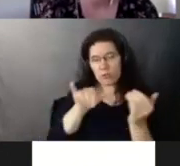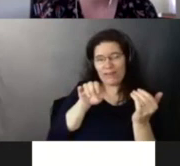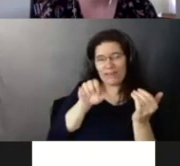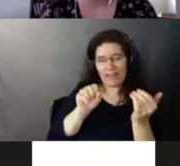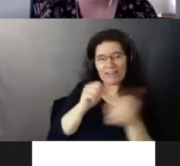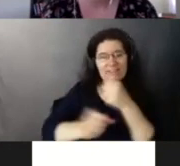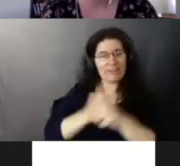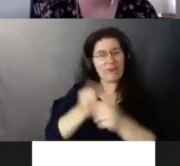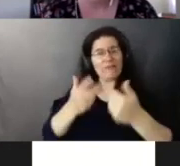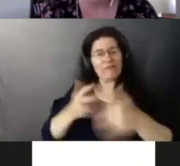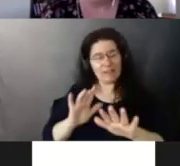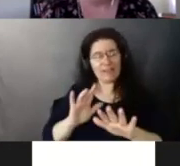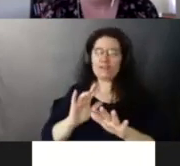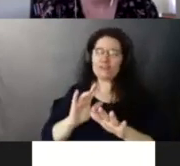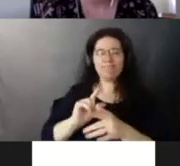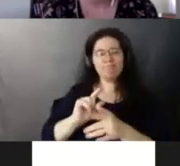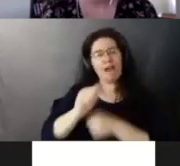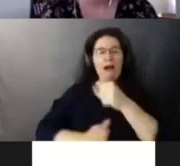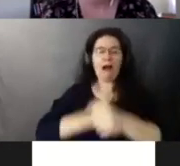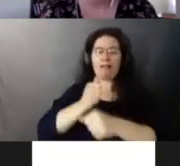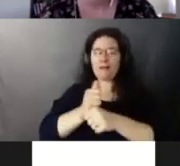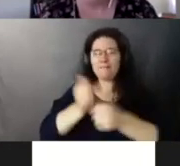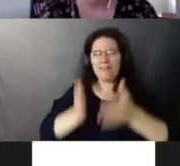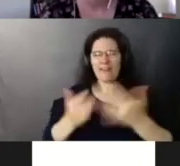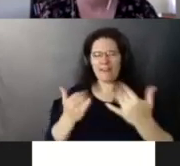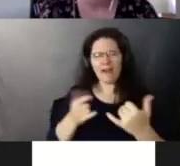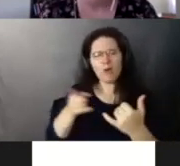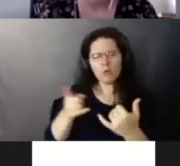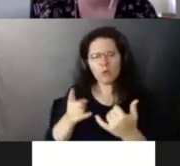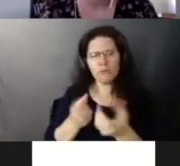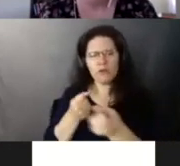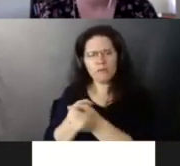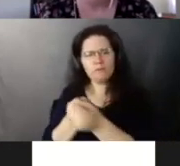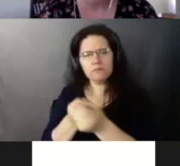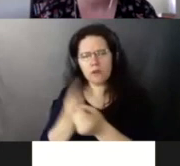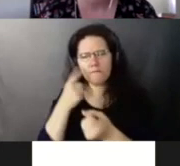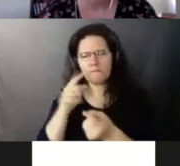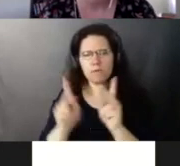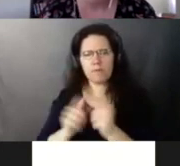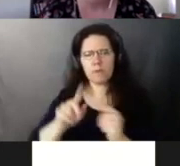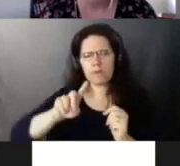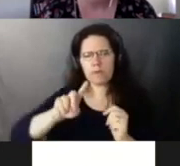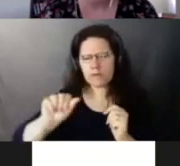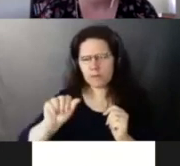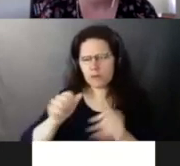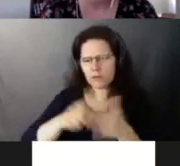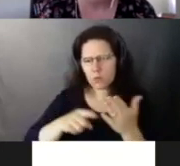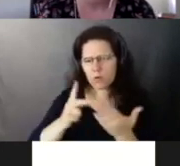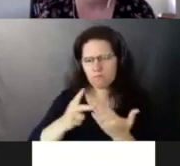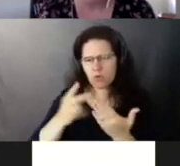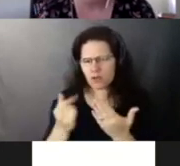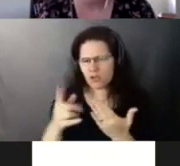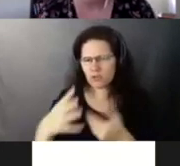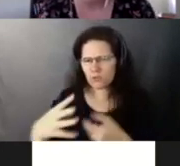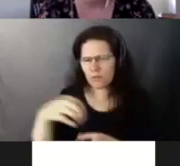since you've become a YES alumna? And can you share with us how you've advocated for people with disabilities since you were on the program